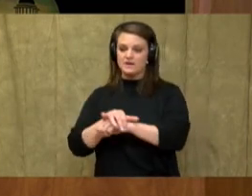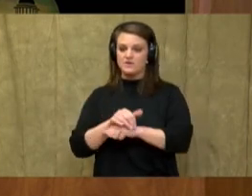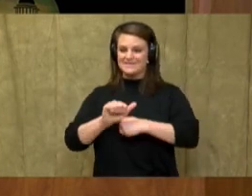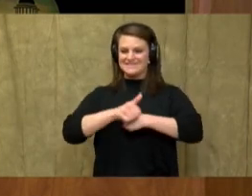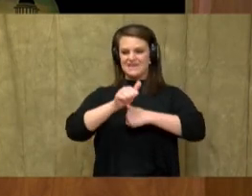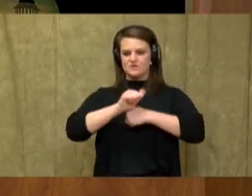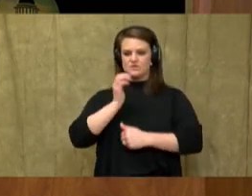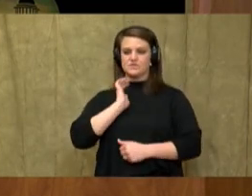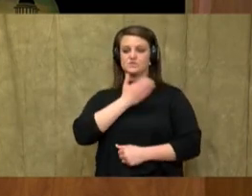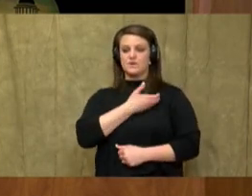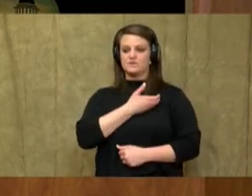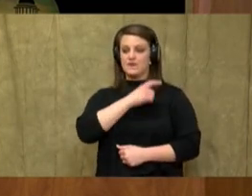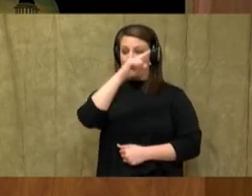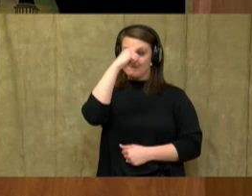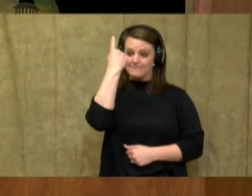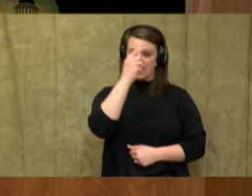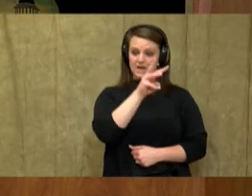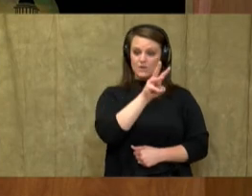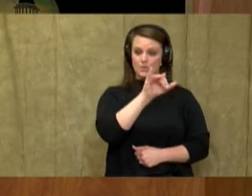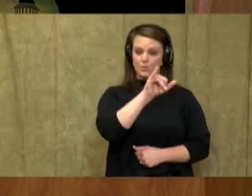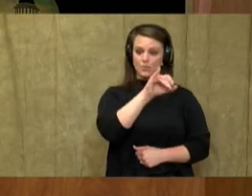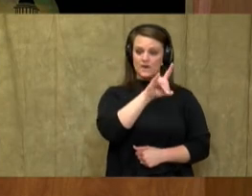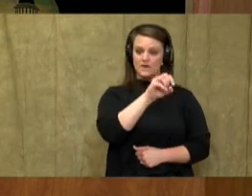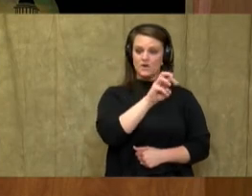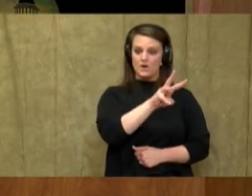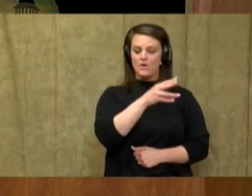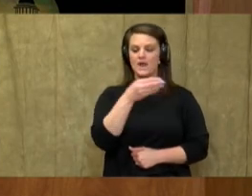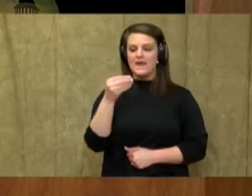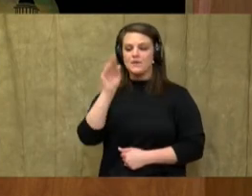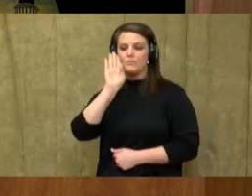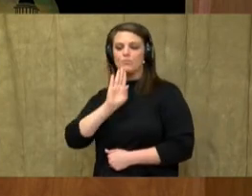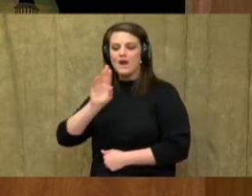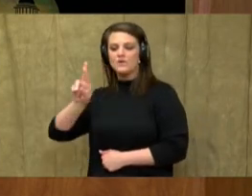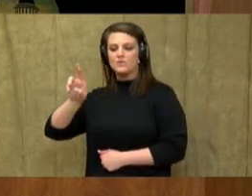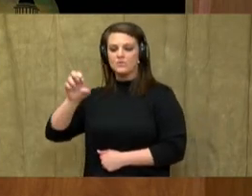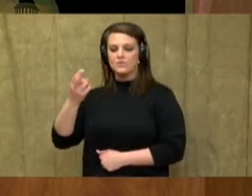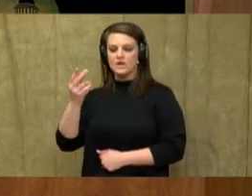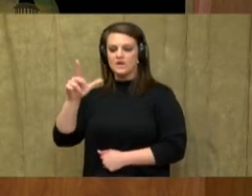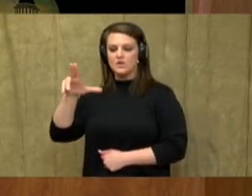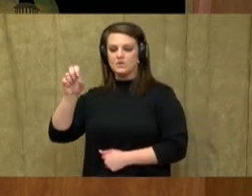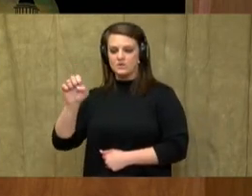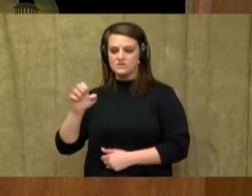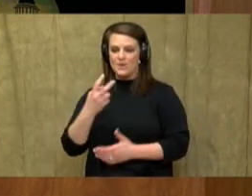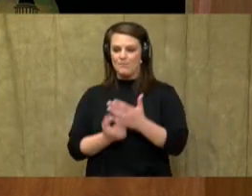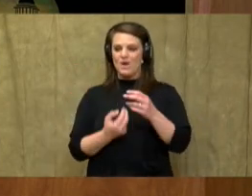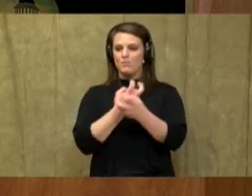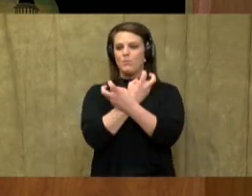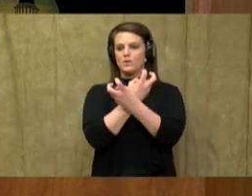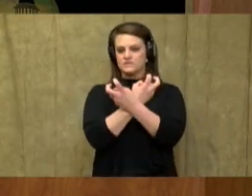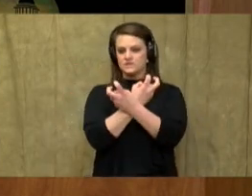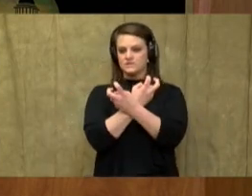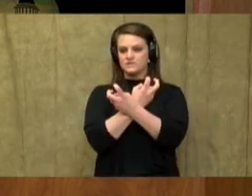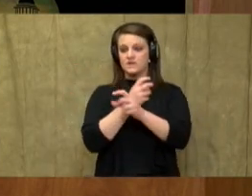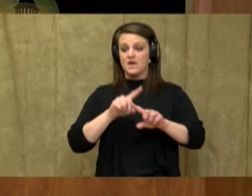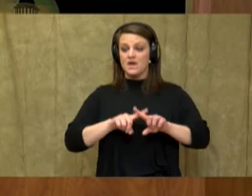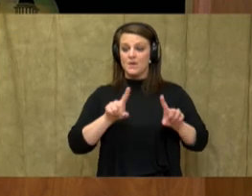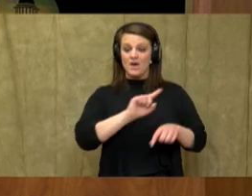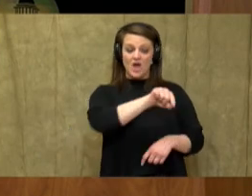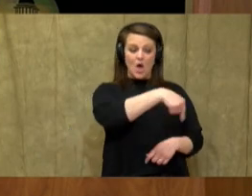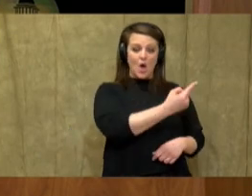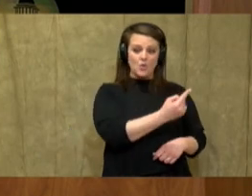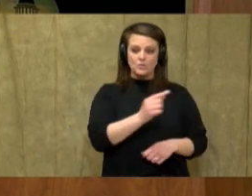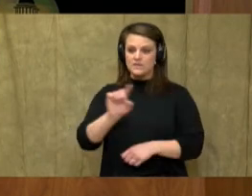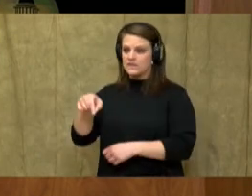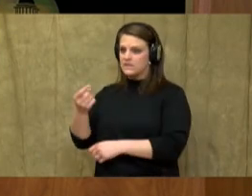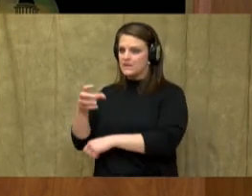to humans. The black widow spider and the brown recluse spider are both poisonous. Luckily, these spiders only bite when